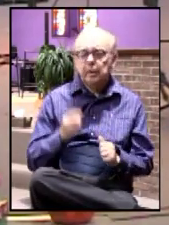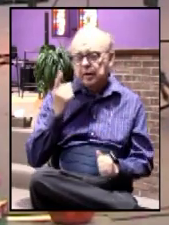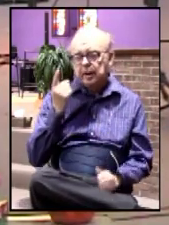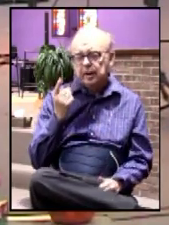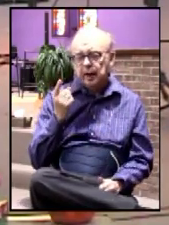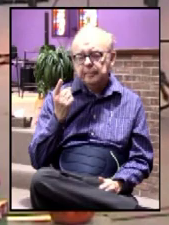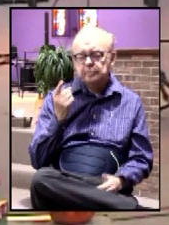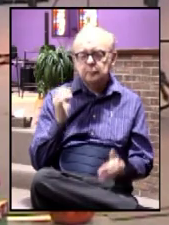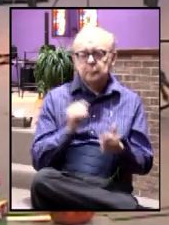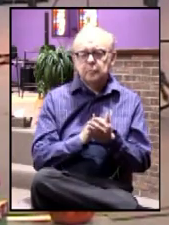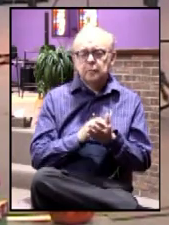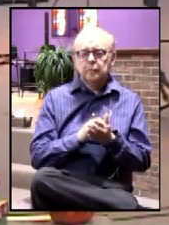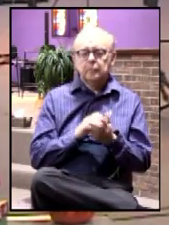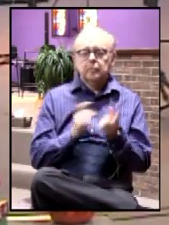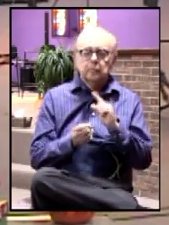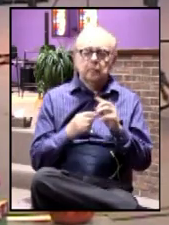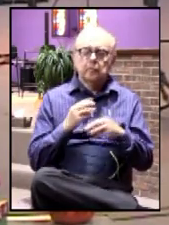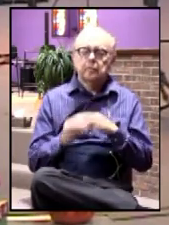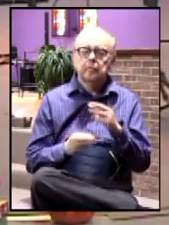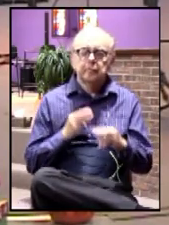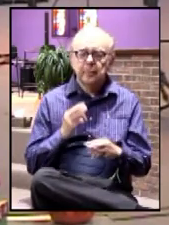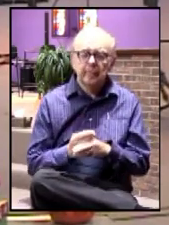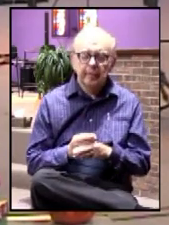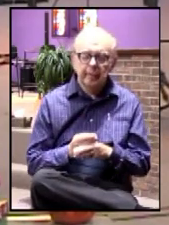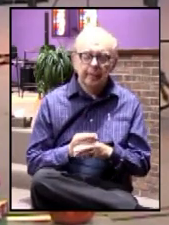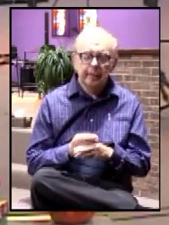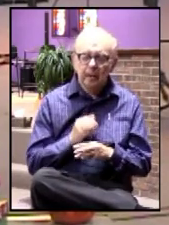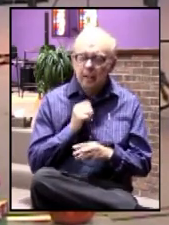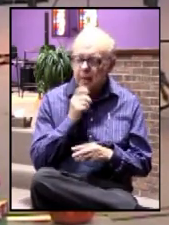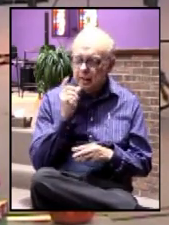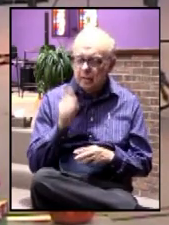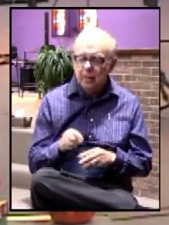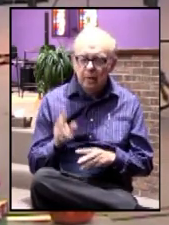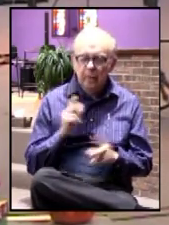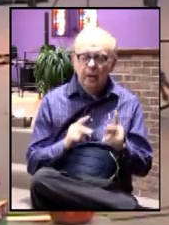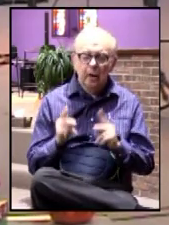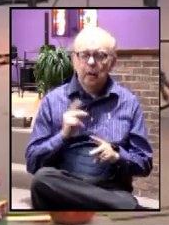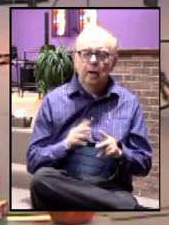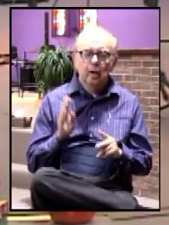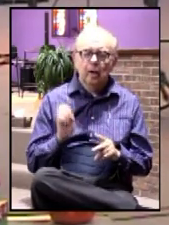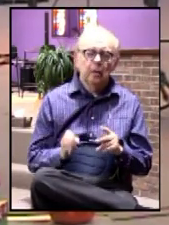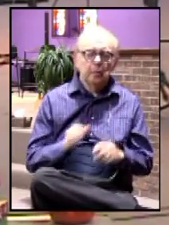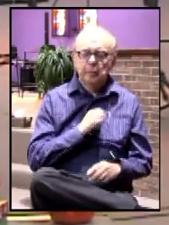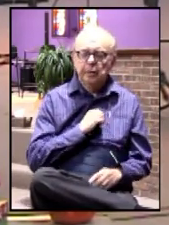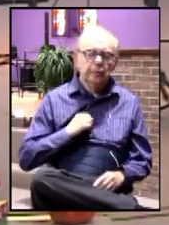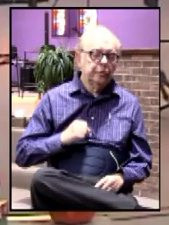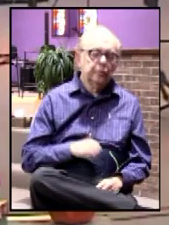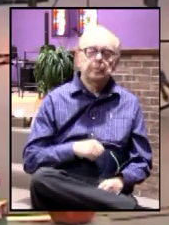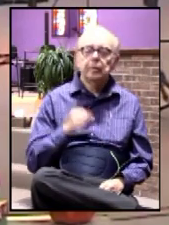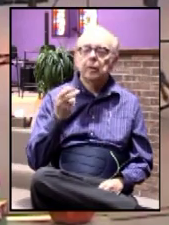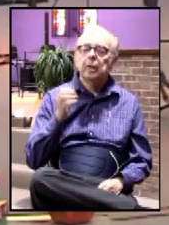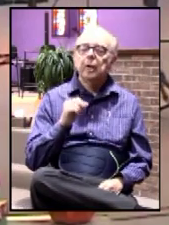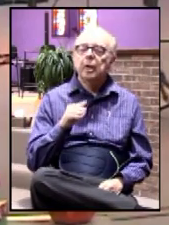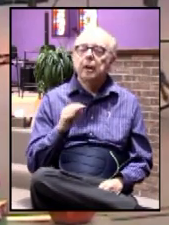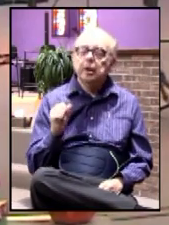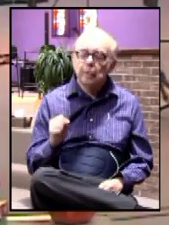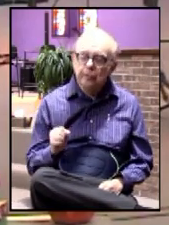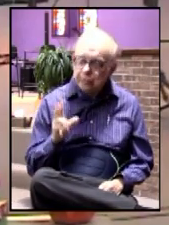to understand that changing the world doesn't require people to be superheroes.